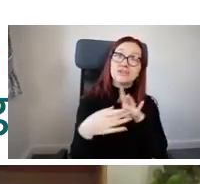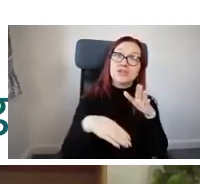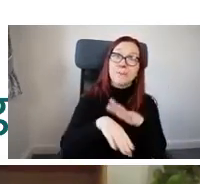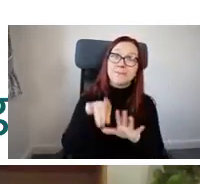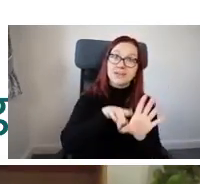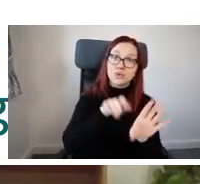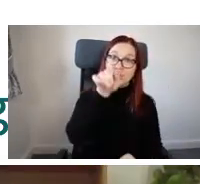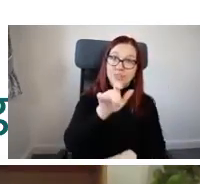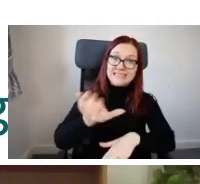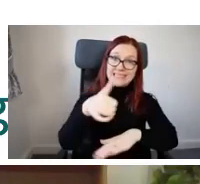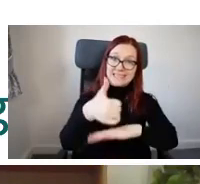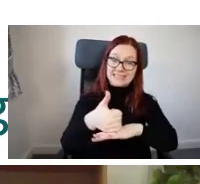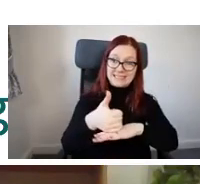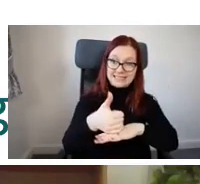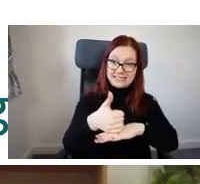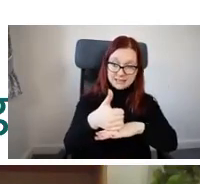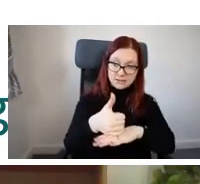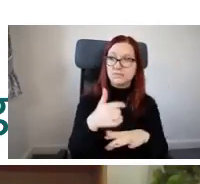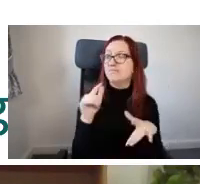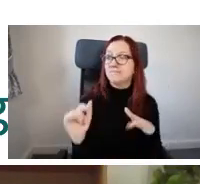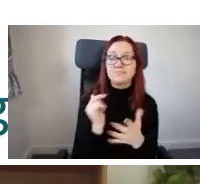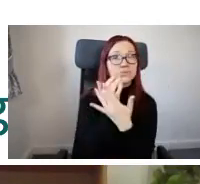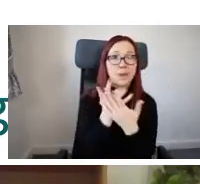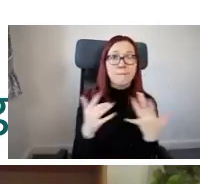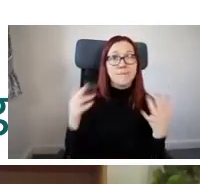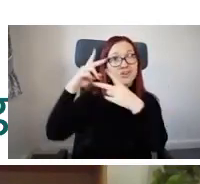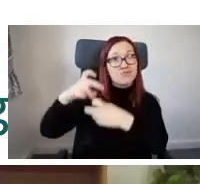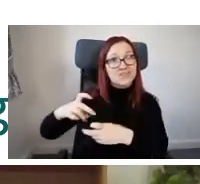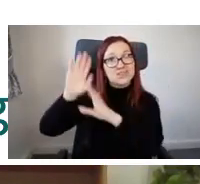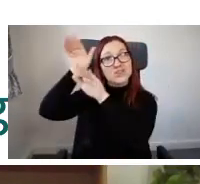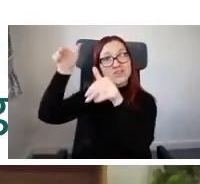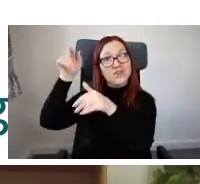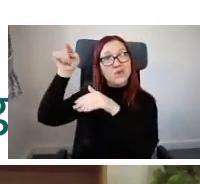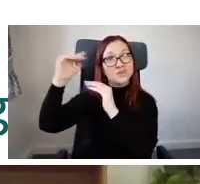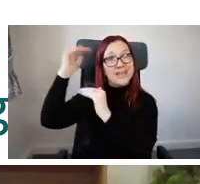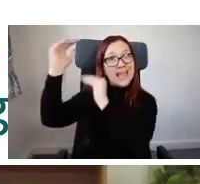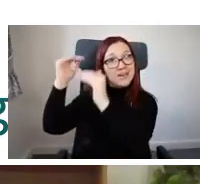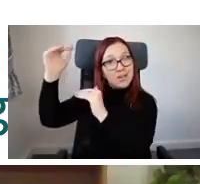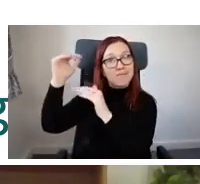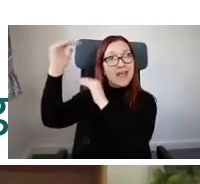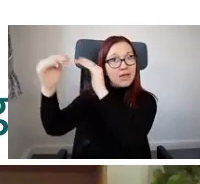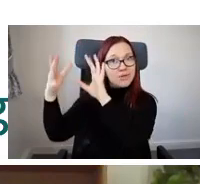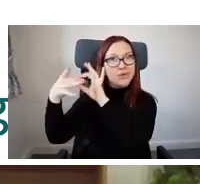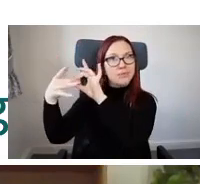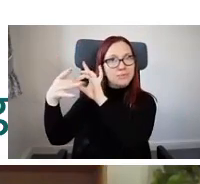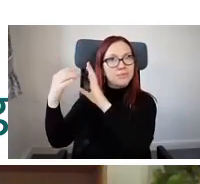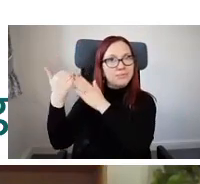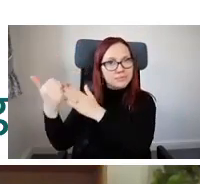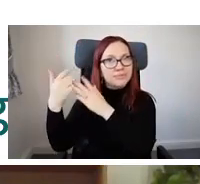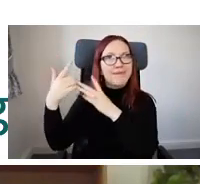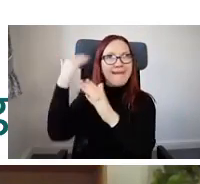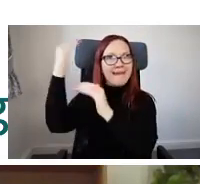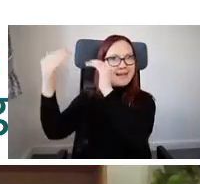So much of the literature is focused on adults and adult therapeutic relationships, adult therapeutic